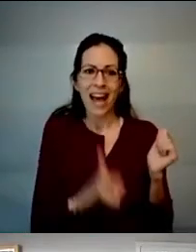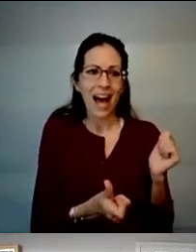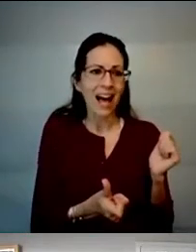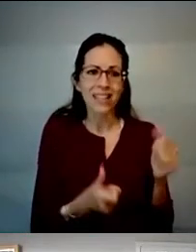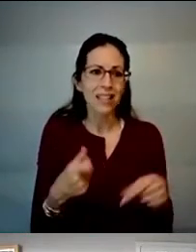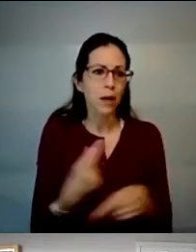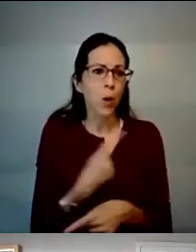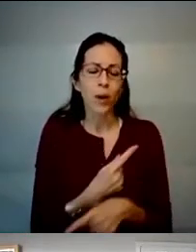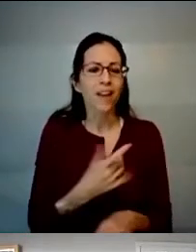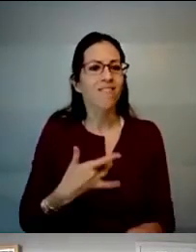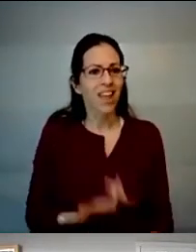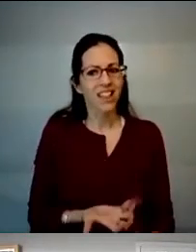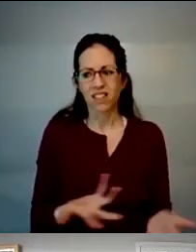wrong